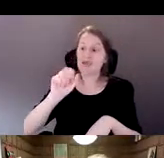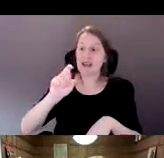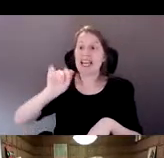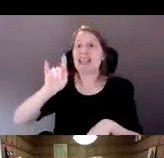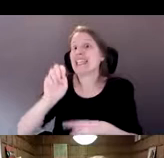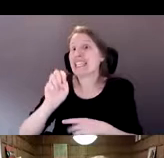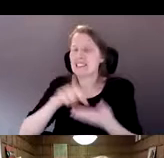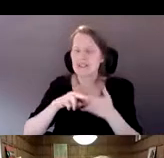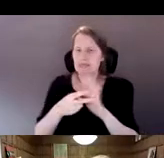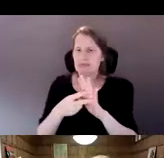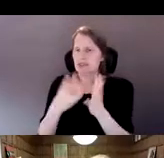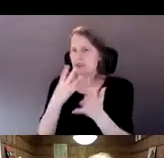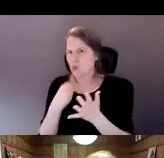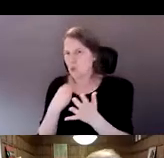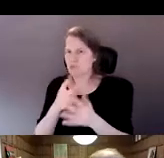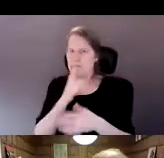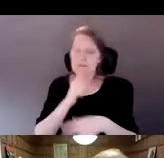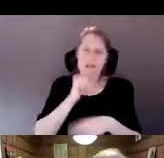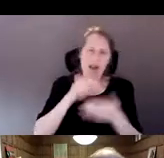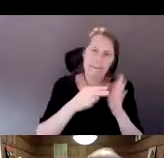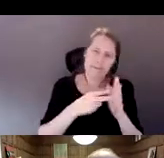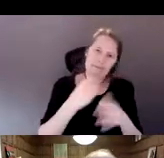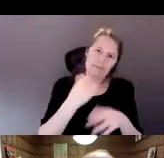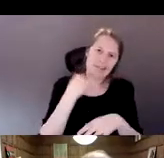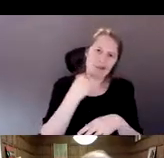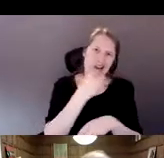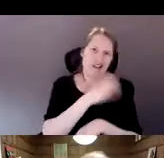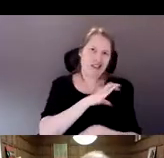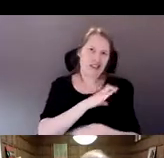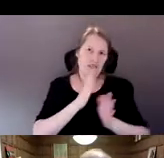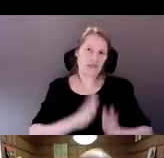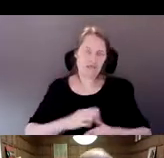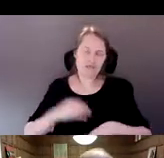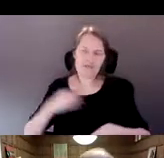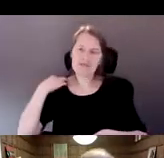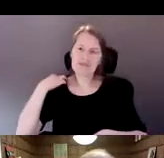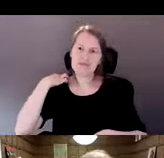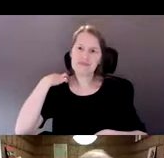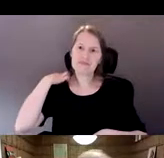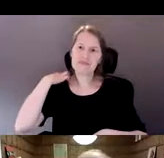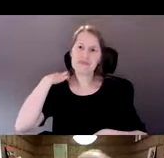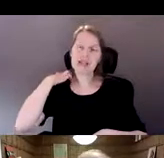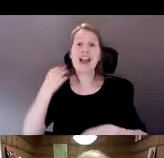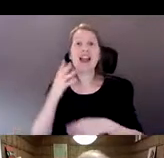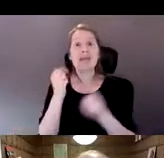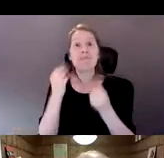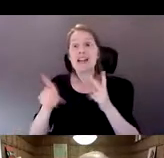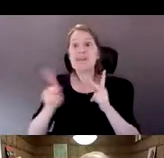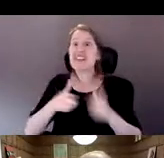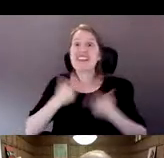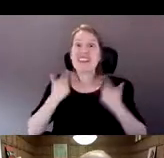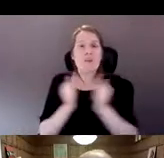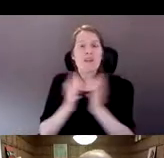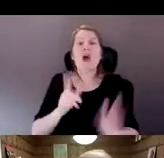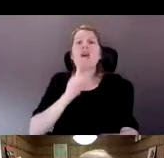means Jews, doesn't mean Israeli citizen. Many of these people live in regions without real Jews, including, of